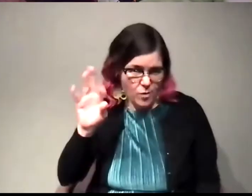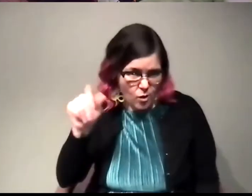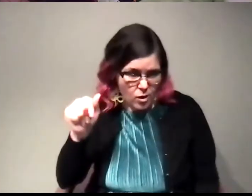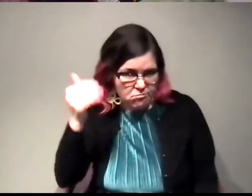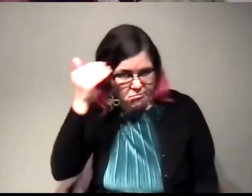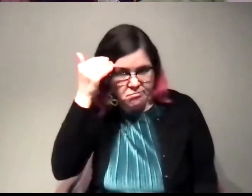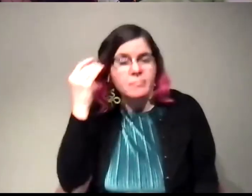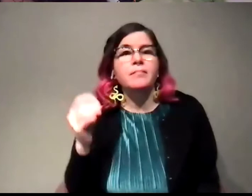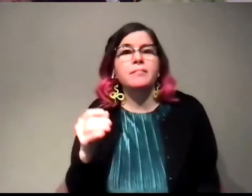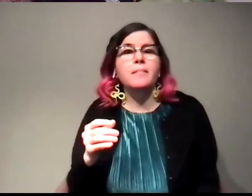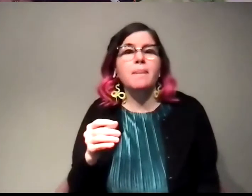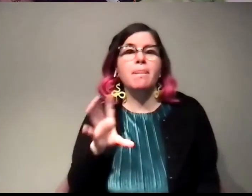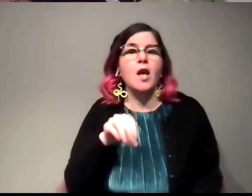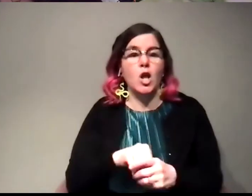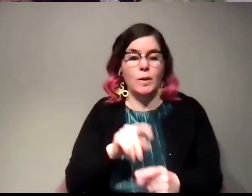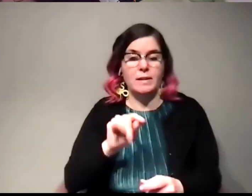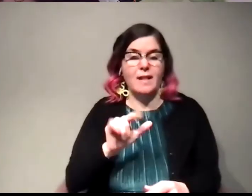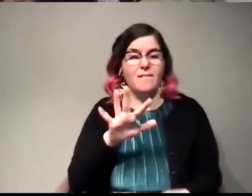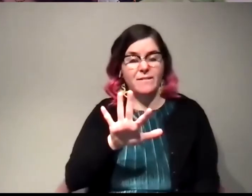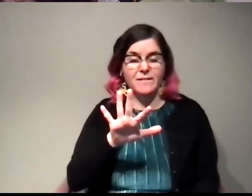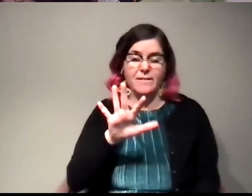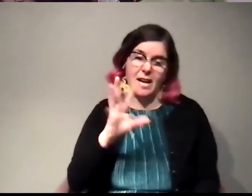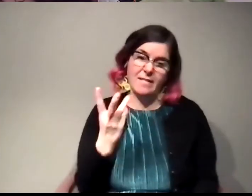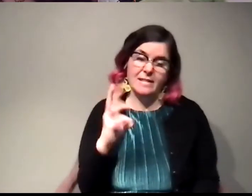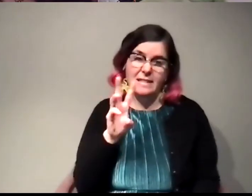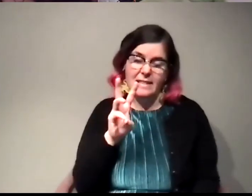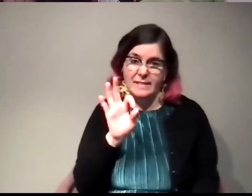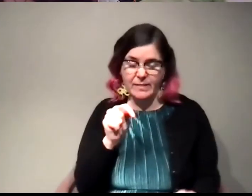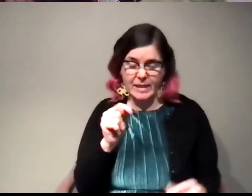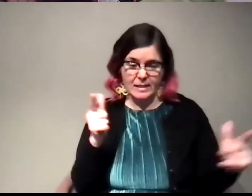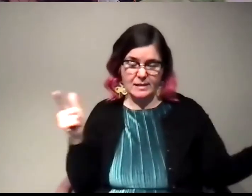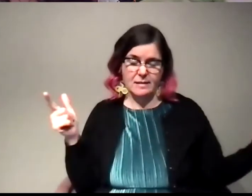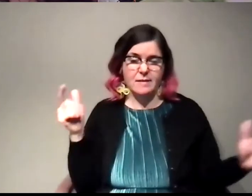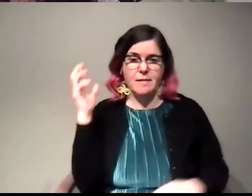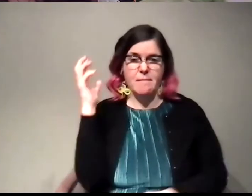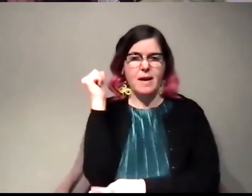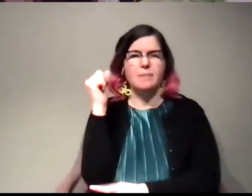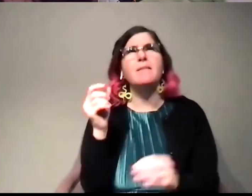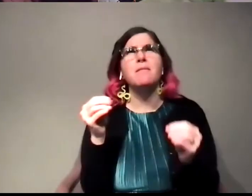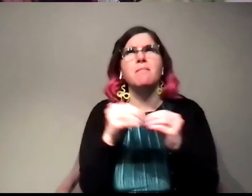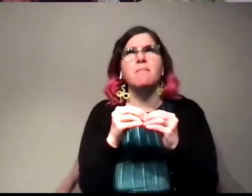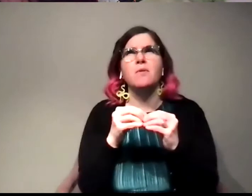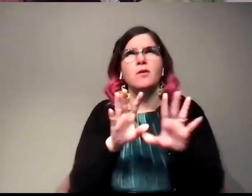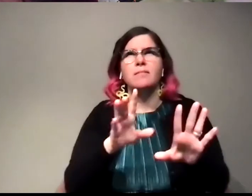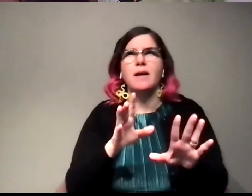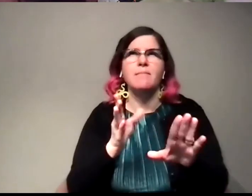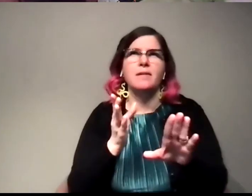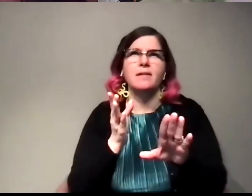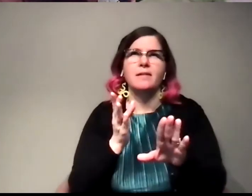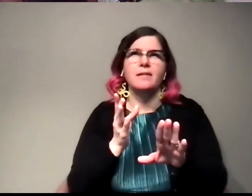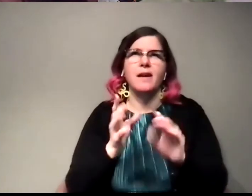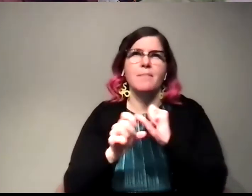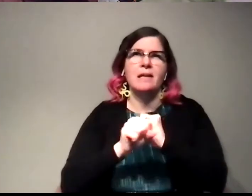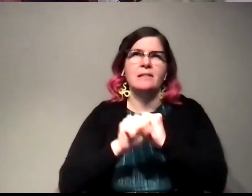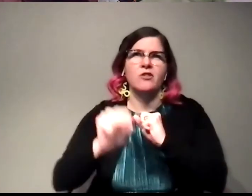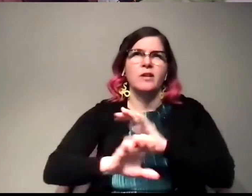get, including tail, about 5-6 feet long at the maximum, which might be a bit of an overstatement on my part, but not by a lot if it is. Yeah. They get